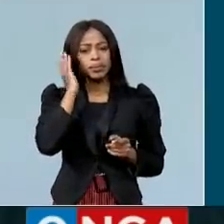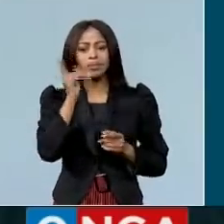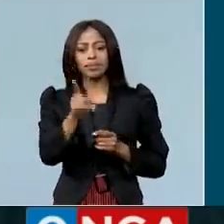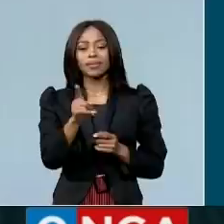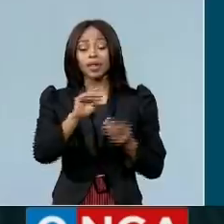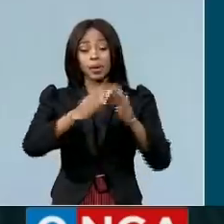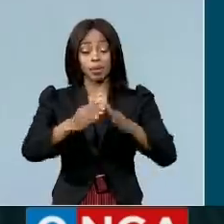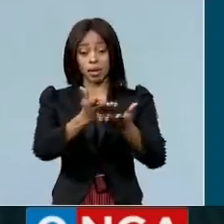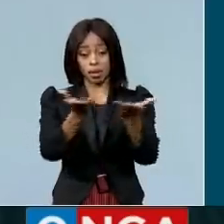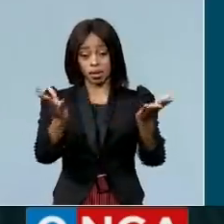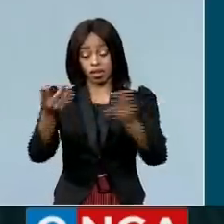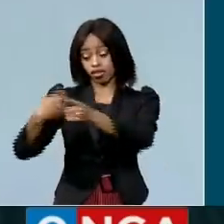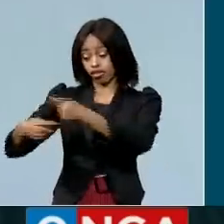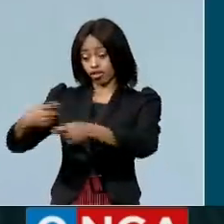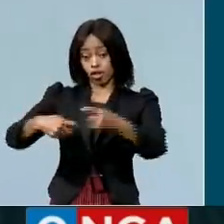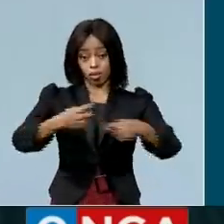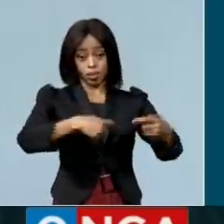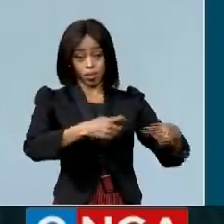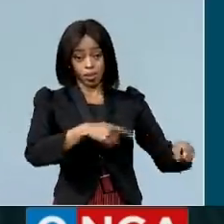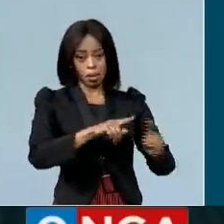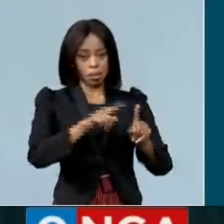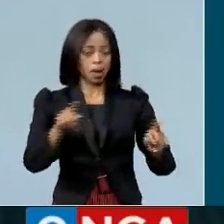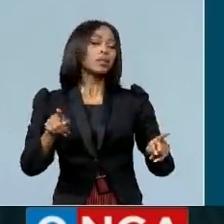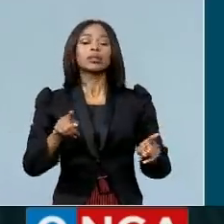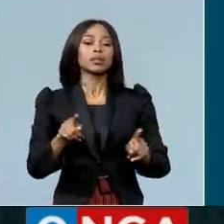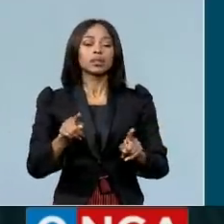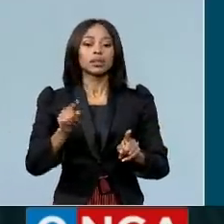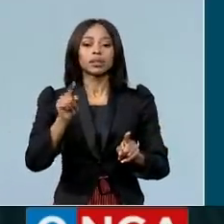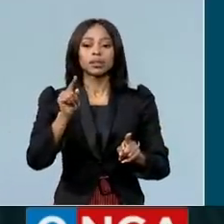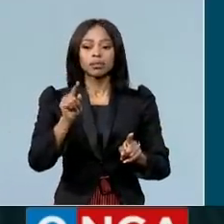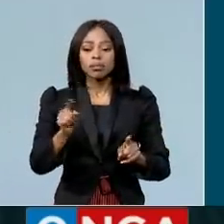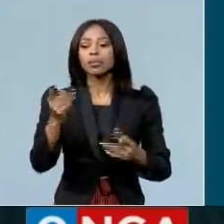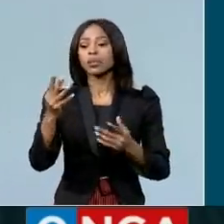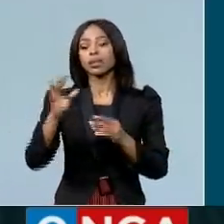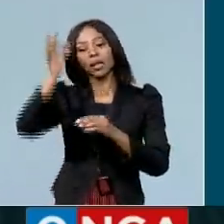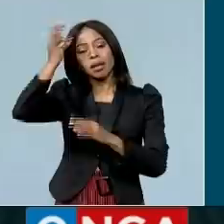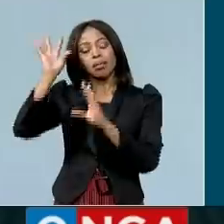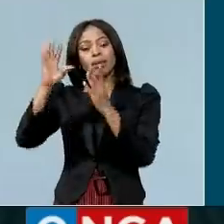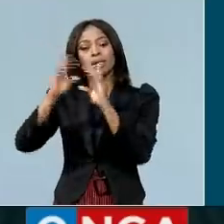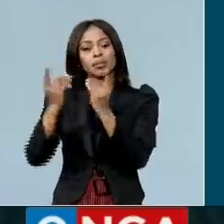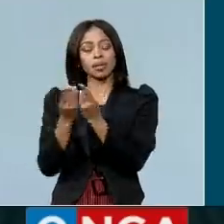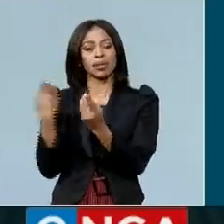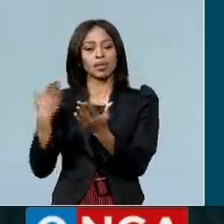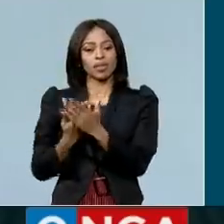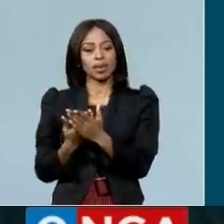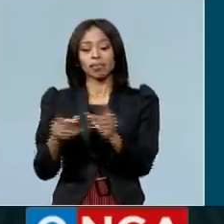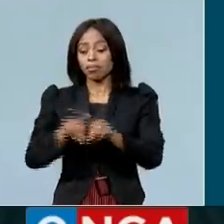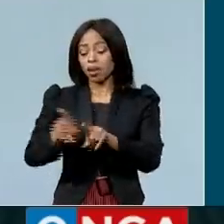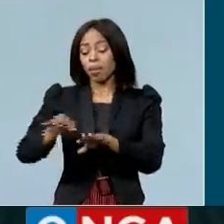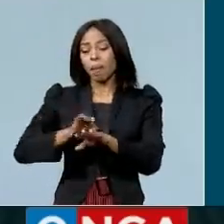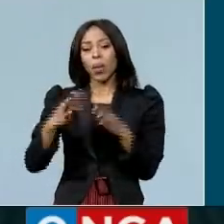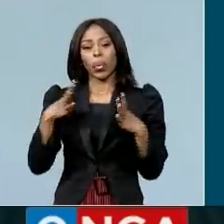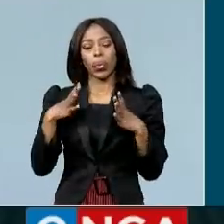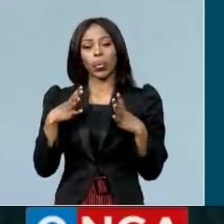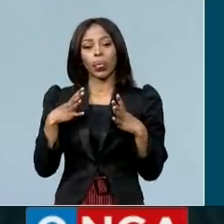general public and shocking, but have been in front of government departments for weeks now. So they have started planning